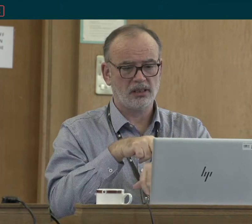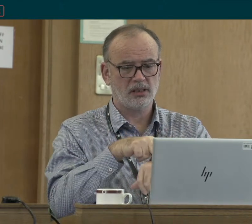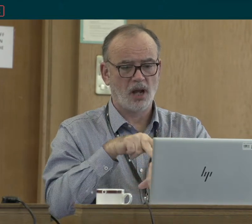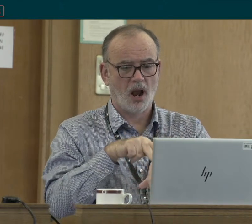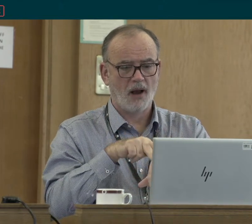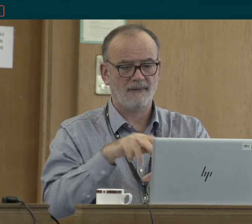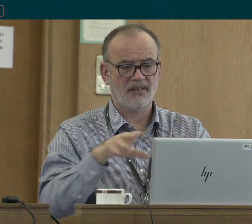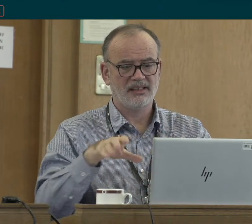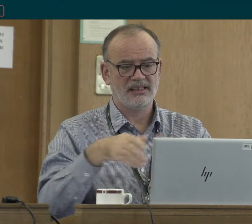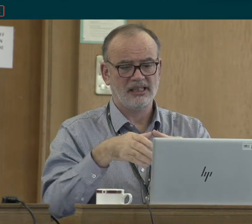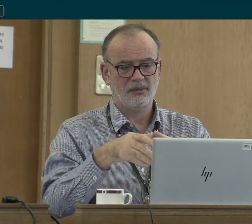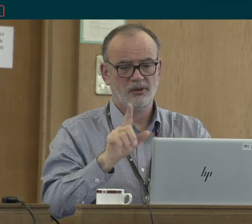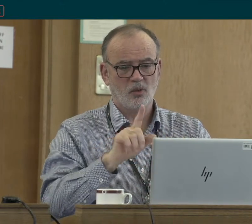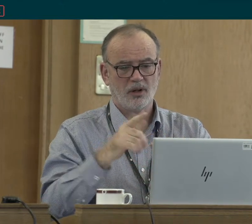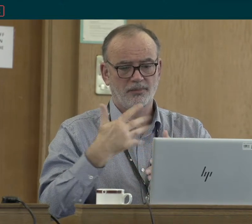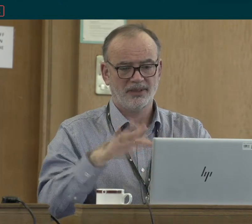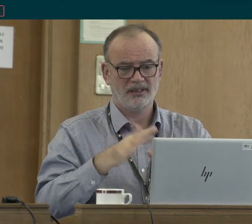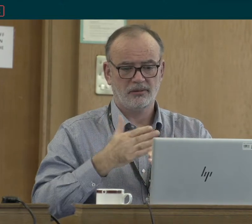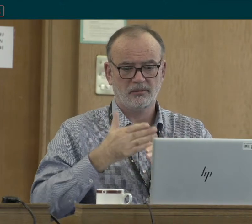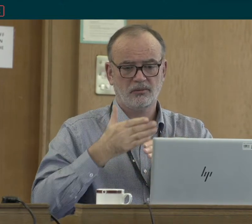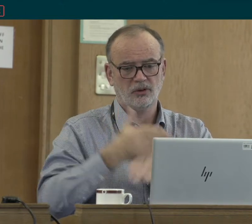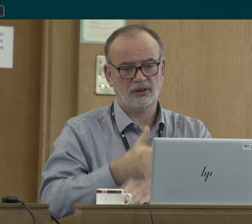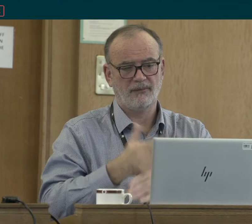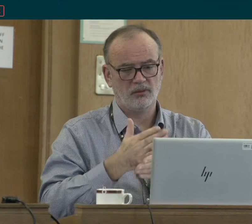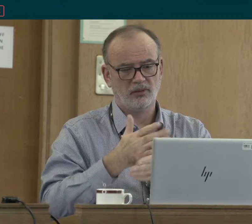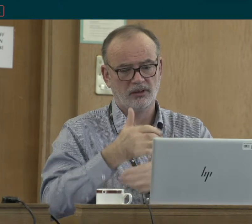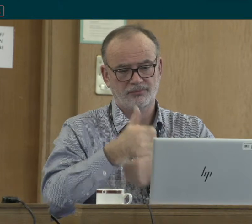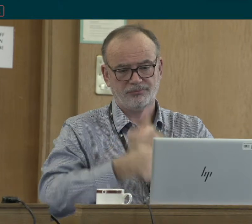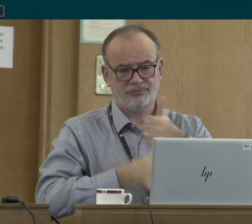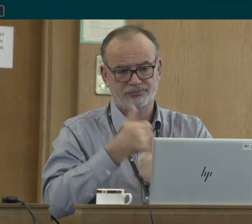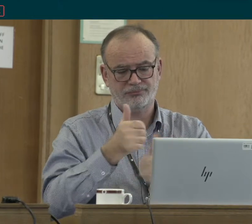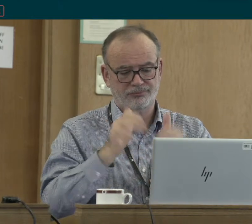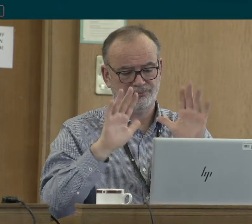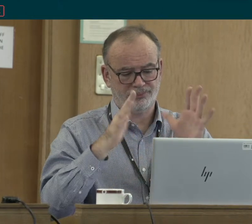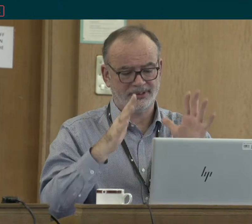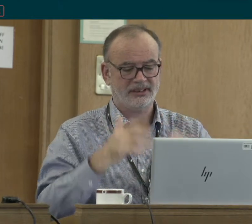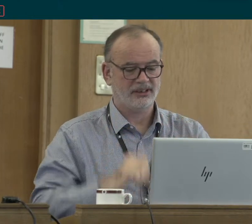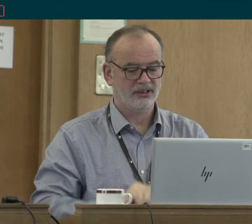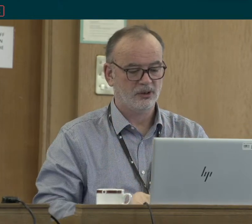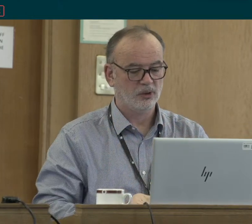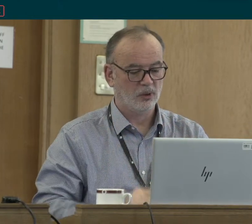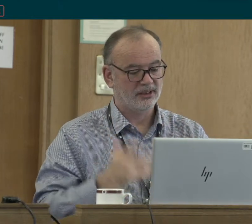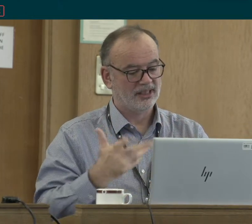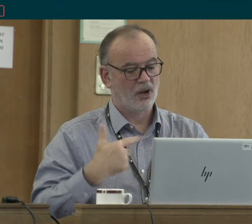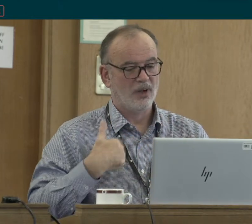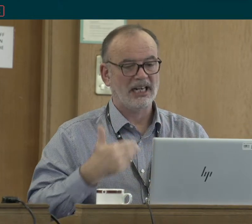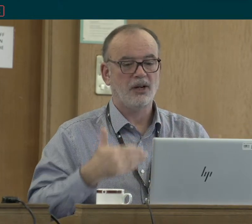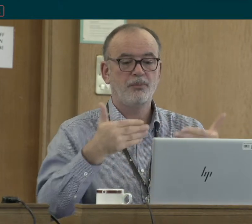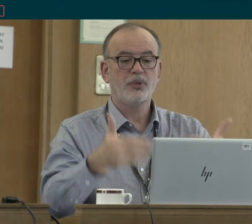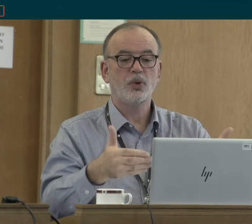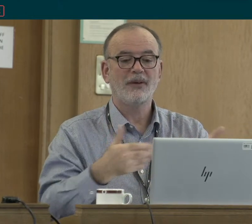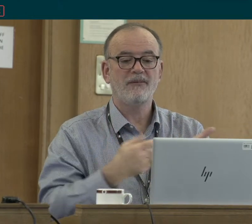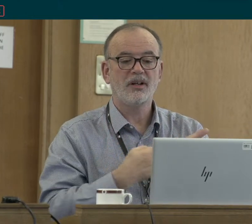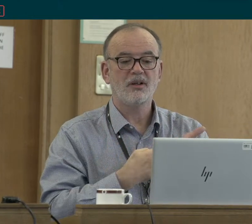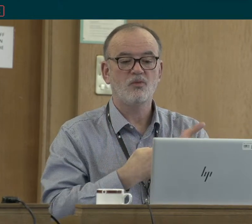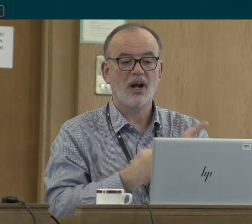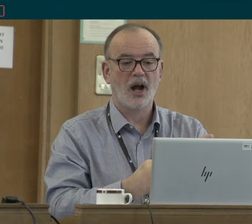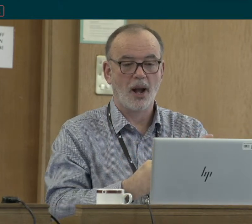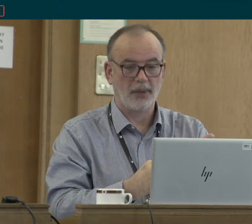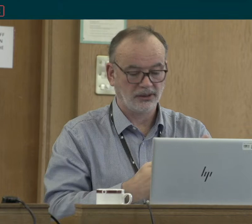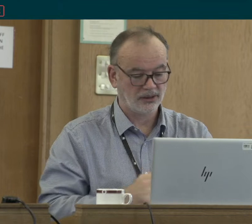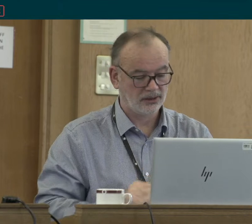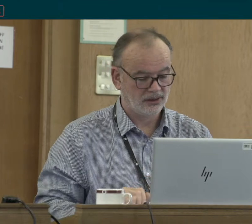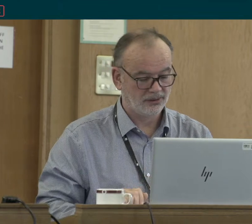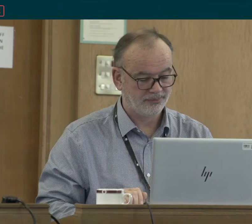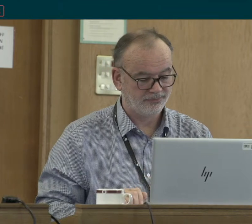Okay, well, I'd like to congratulate the staff and praise the staff for their fine and hard work,